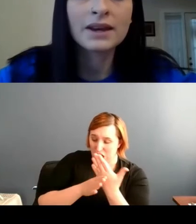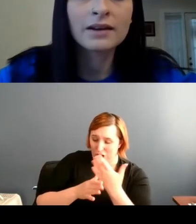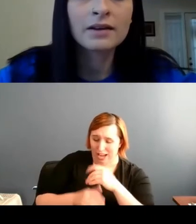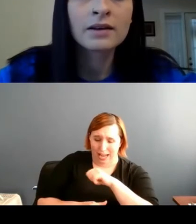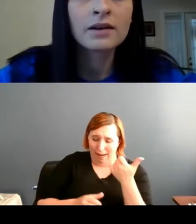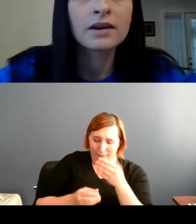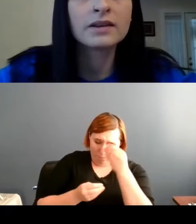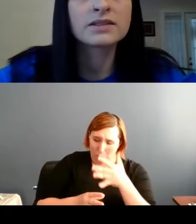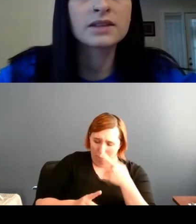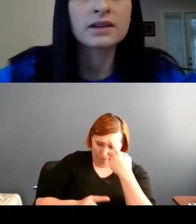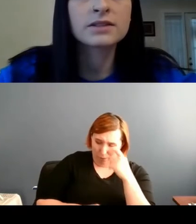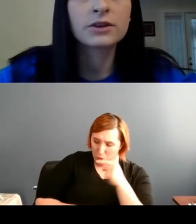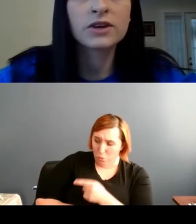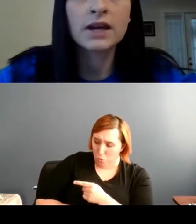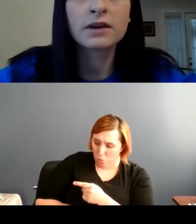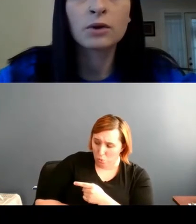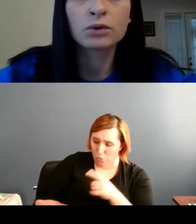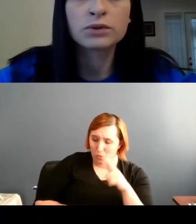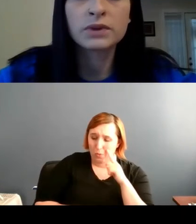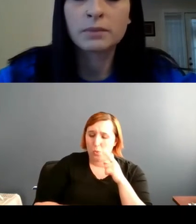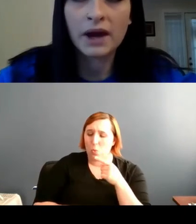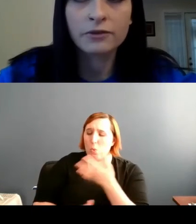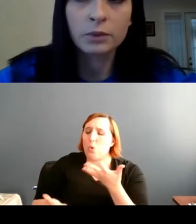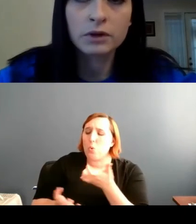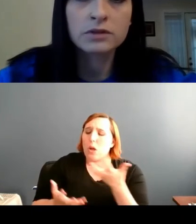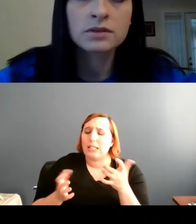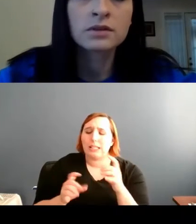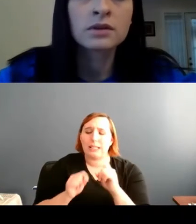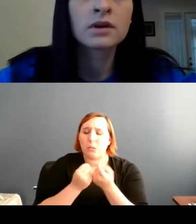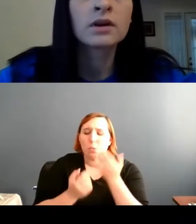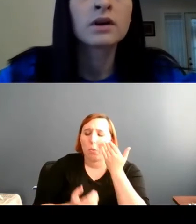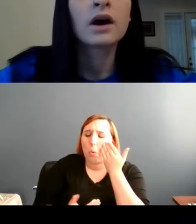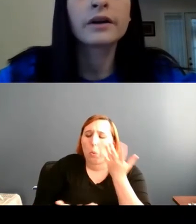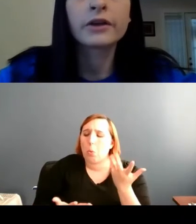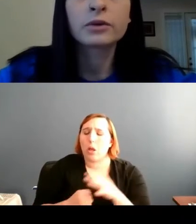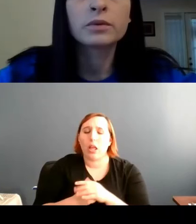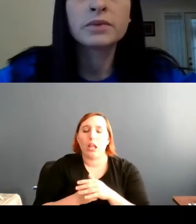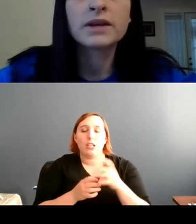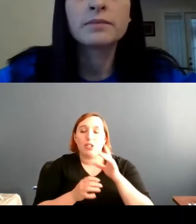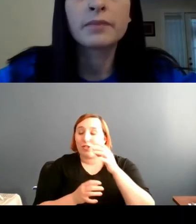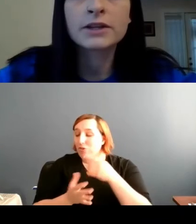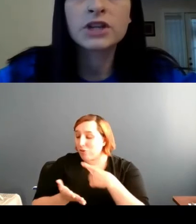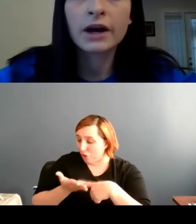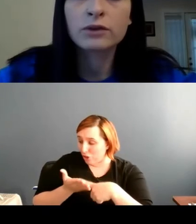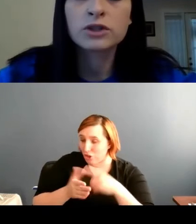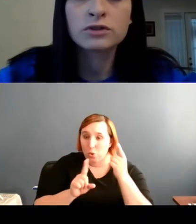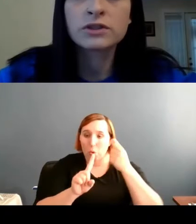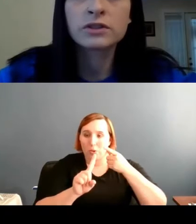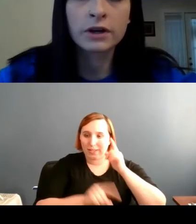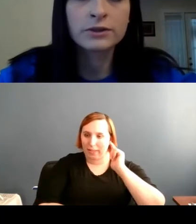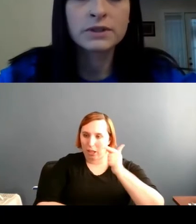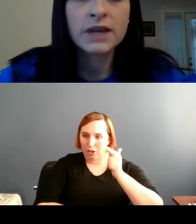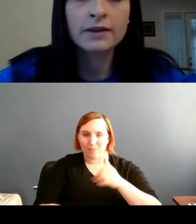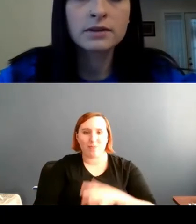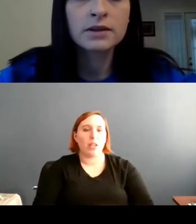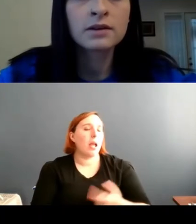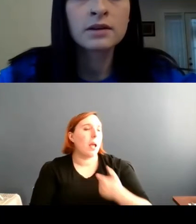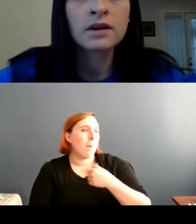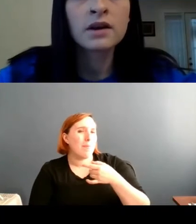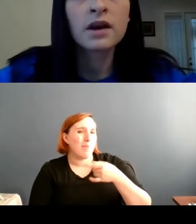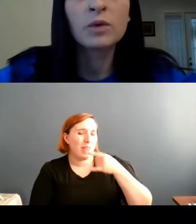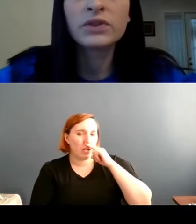the meeting and discuss the created goals with them afterwards. Another would be my child chooses not to